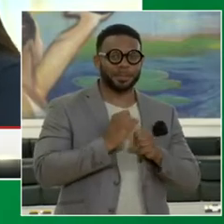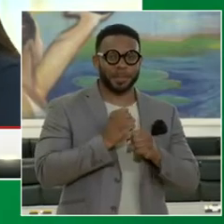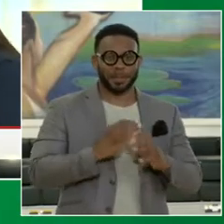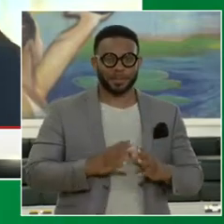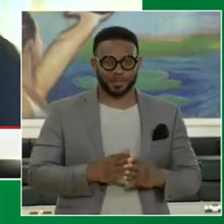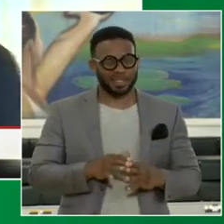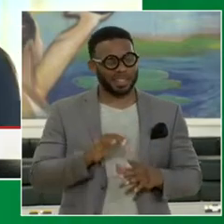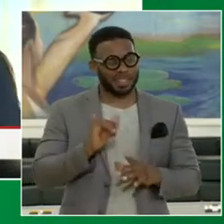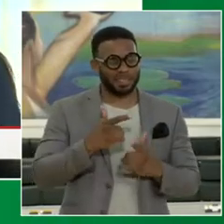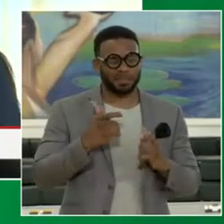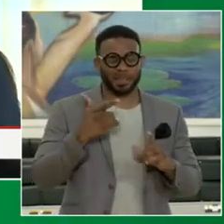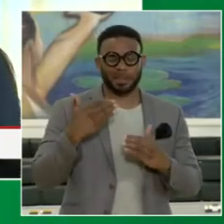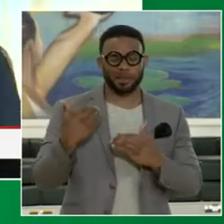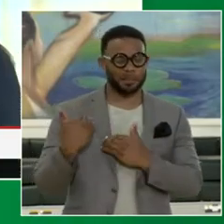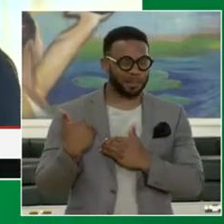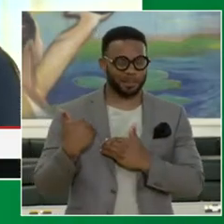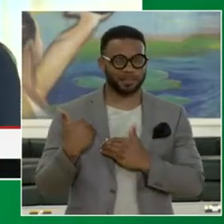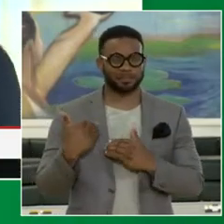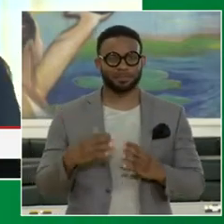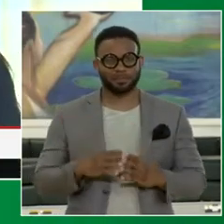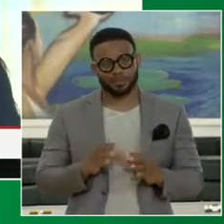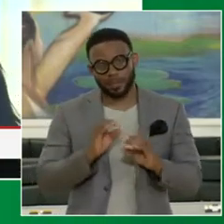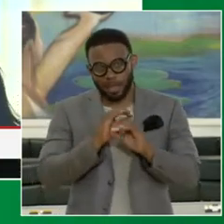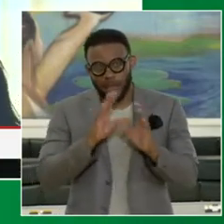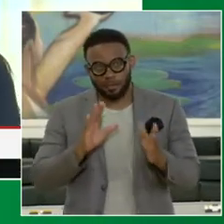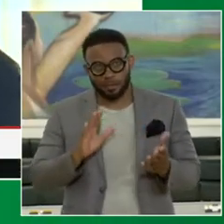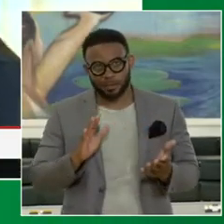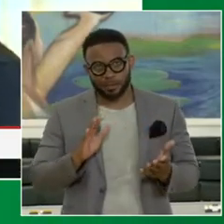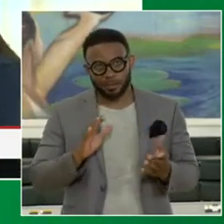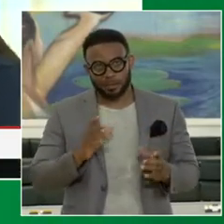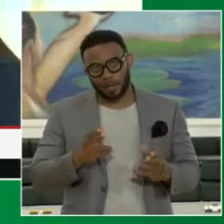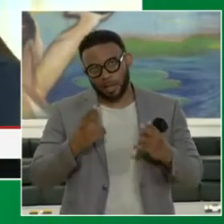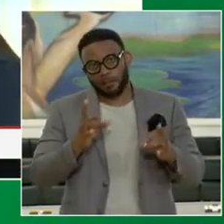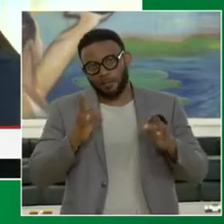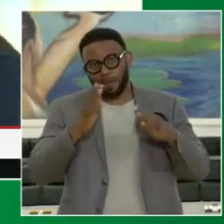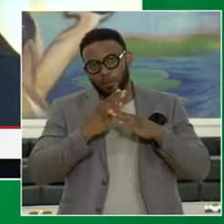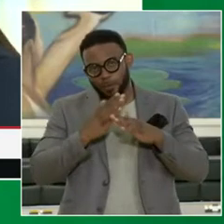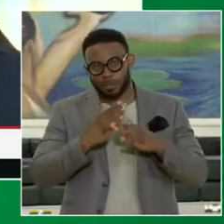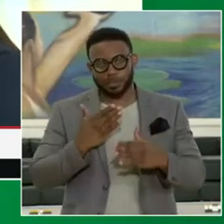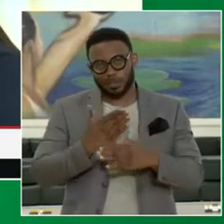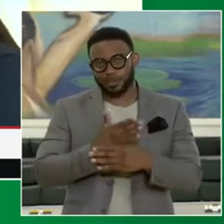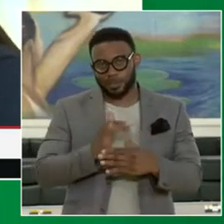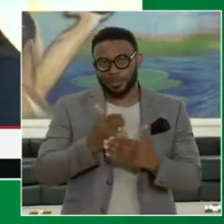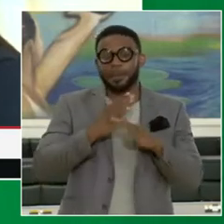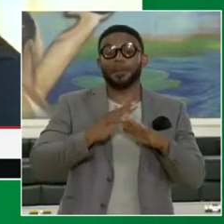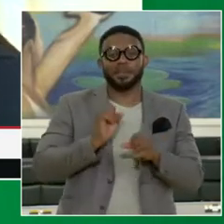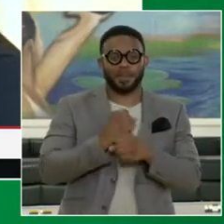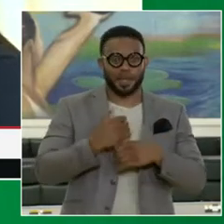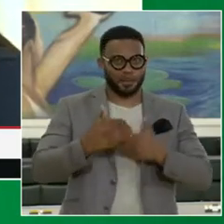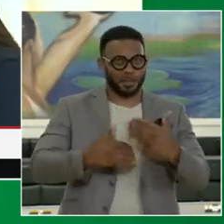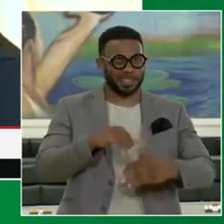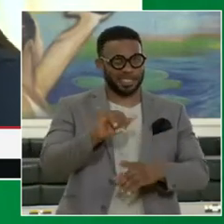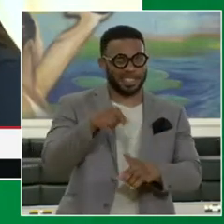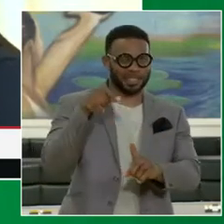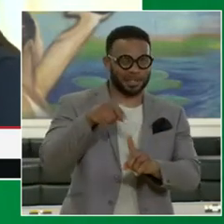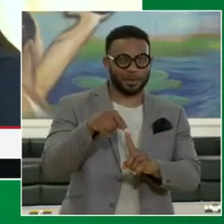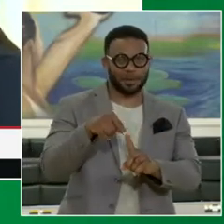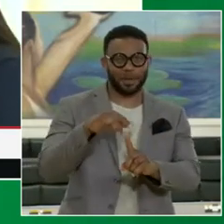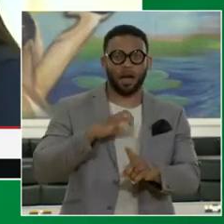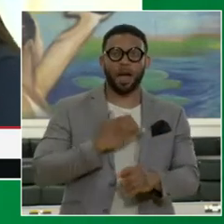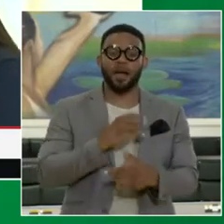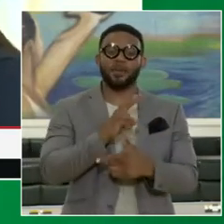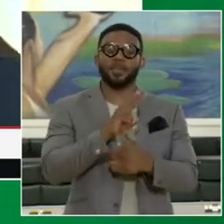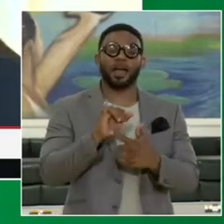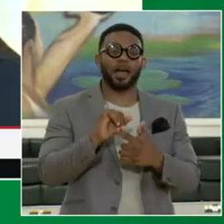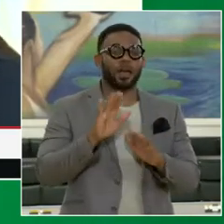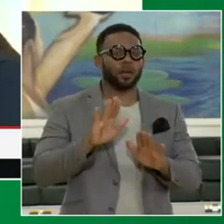so that's a huge part of, obviously, gun violence prevention and intervention is the peacemaking process. And so our VIs, our